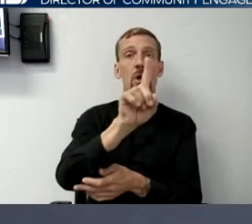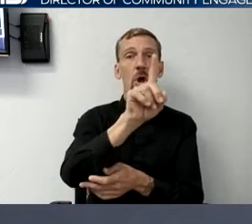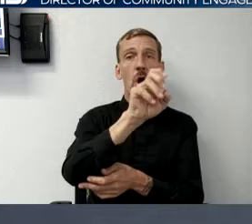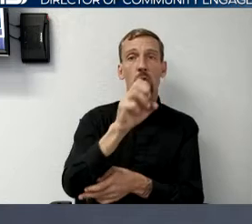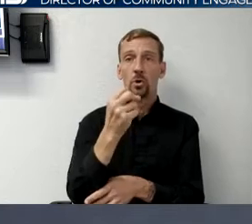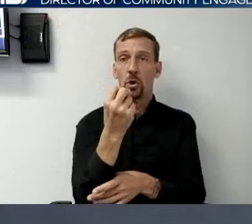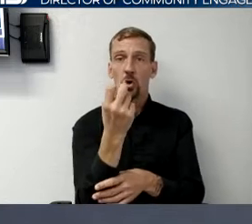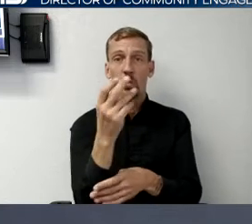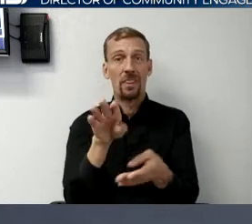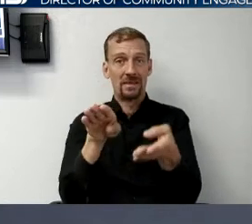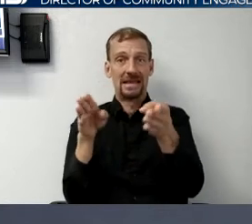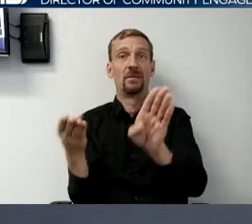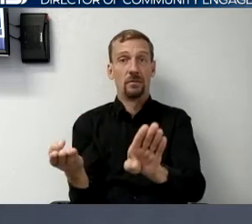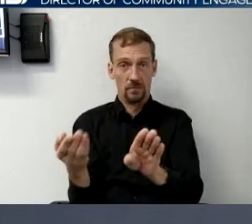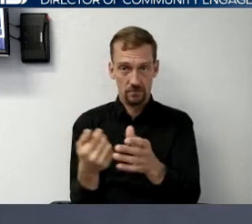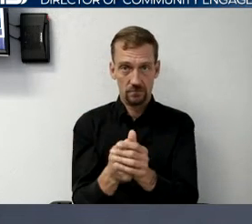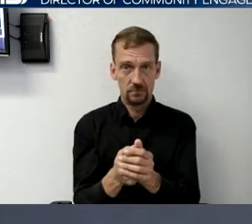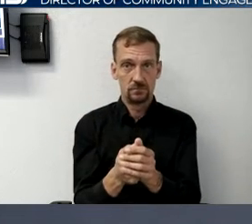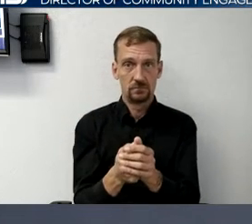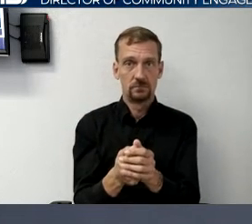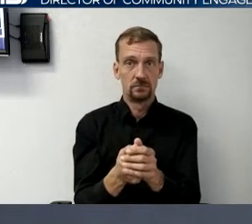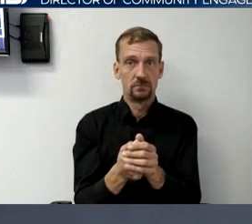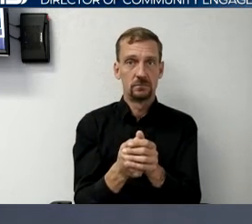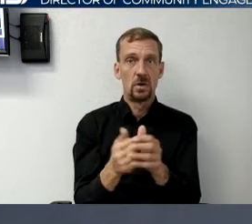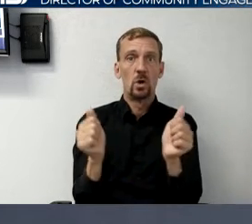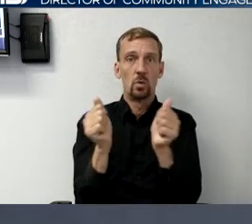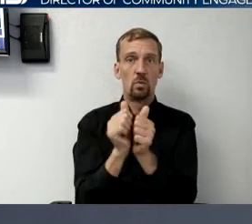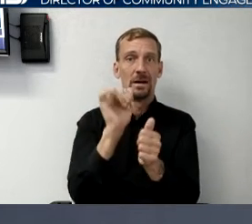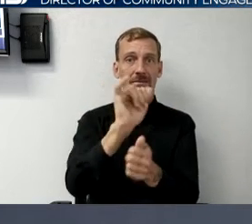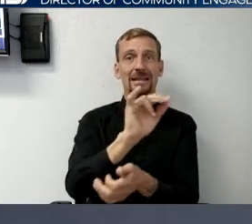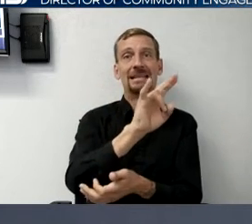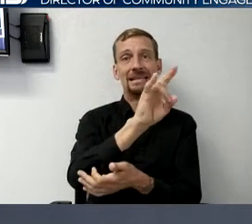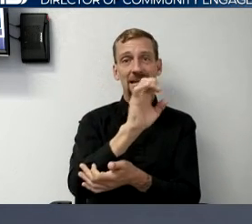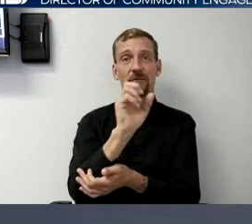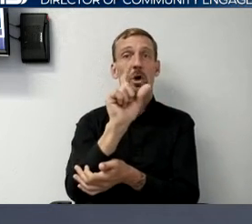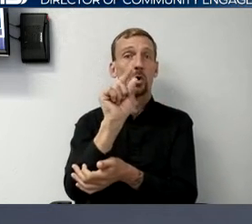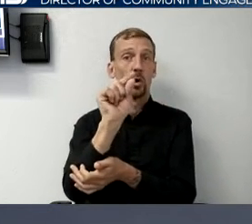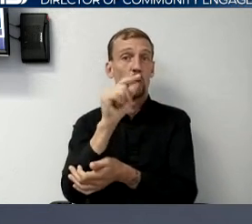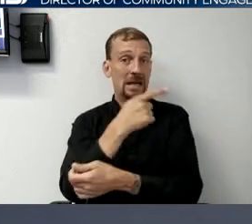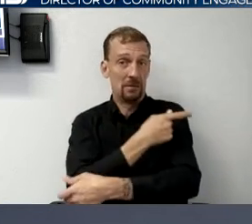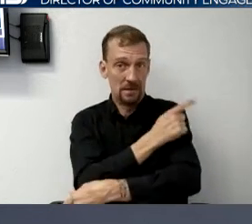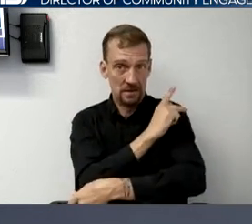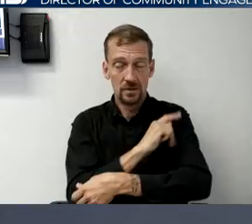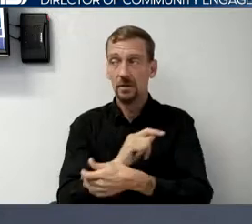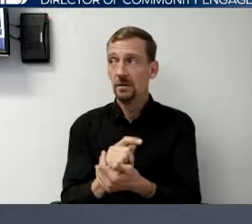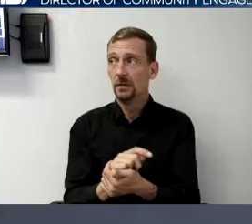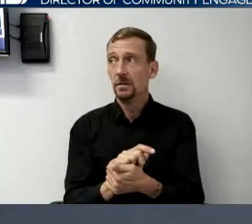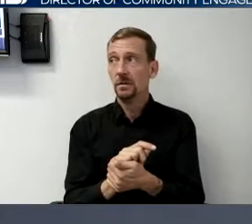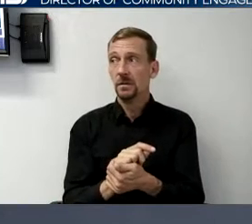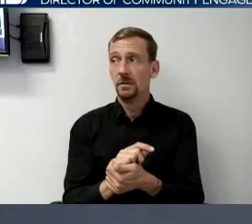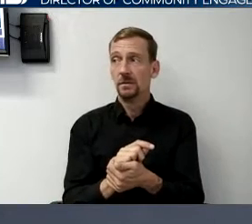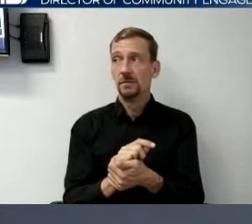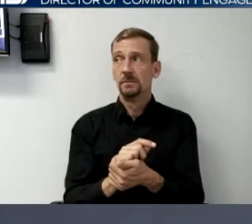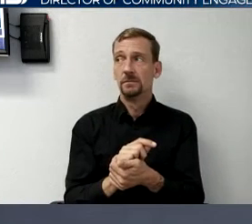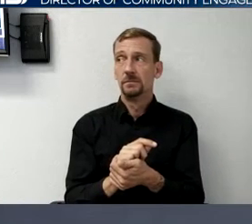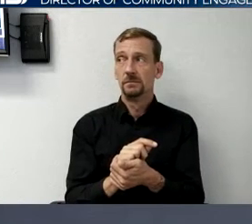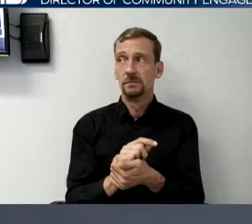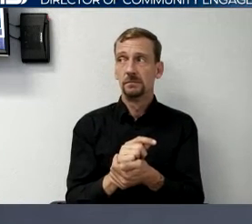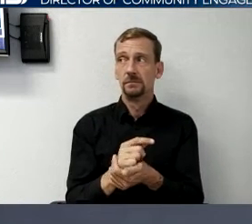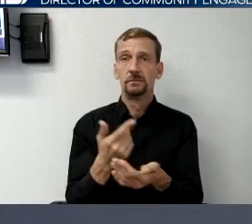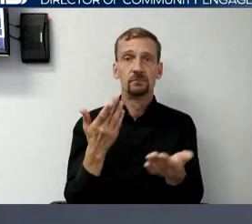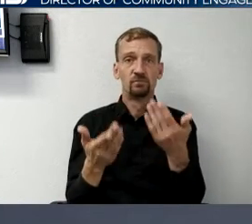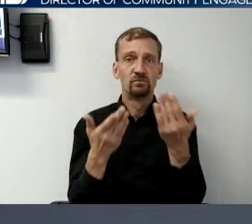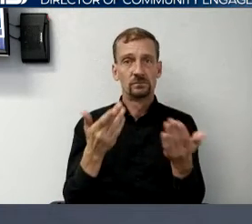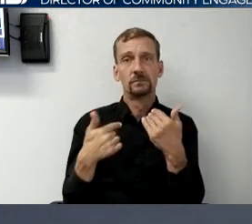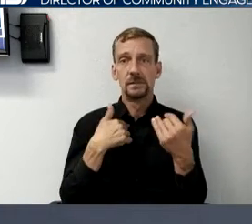112 deaths over those 720 patients. So I didn't see maybe I